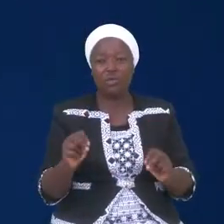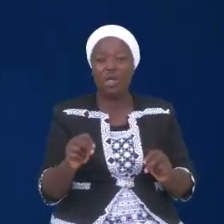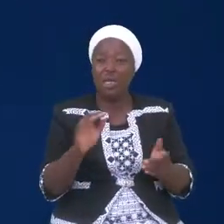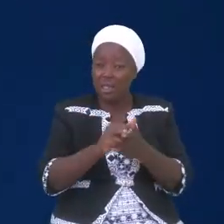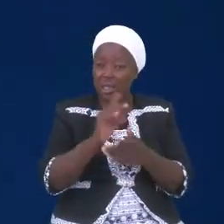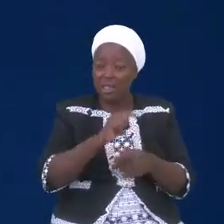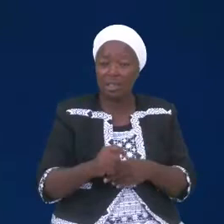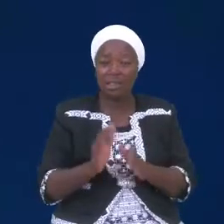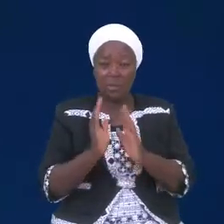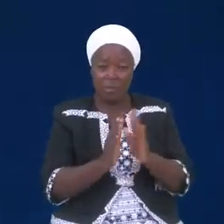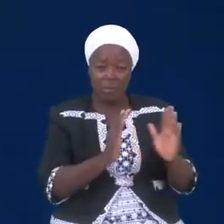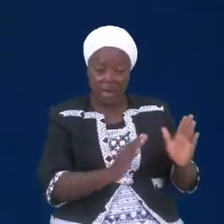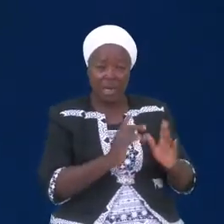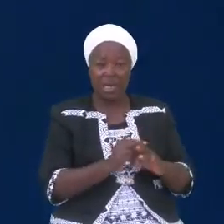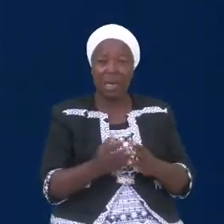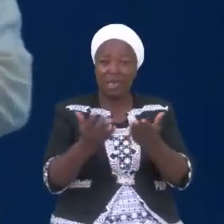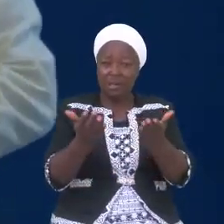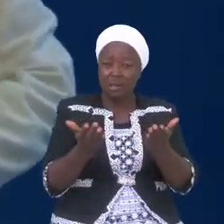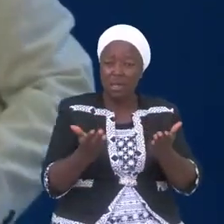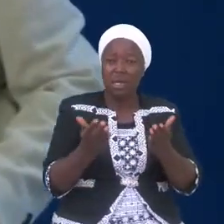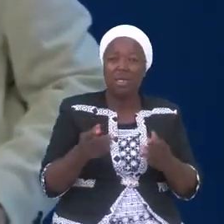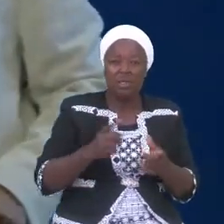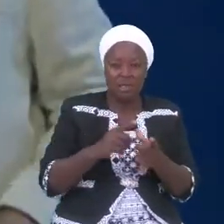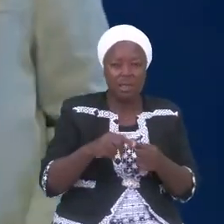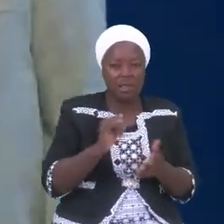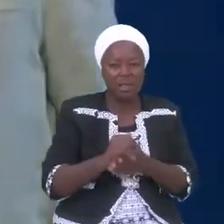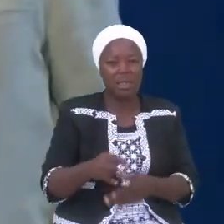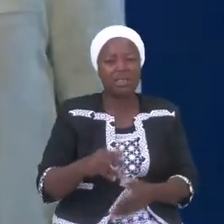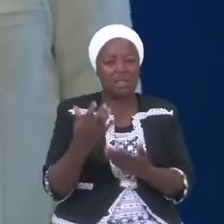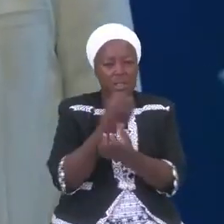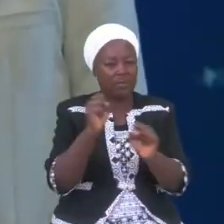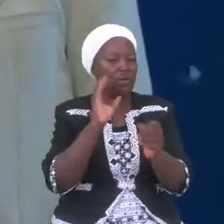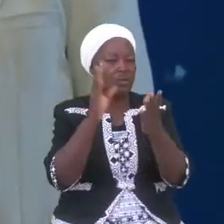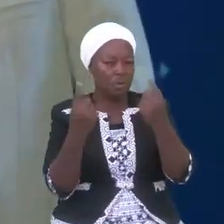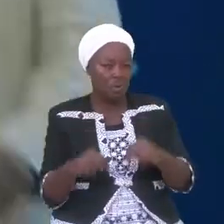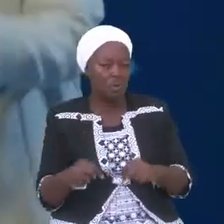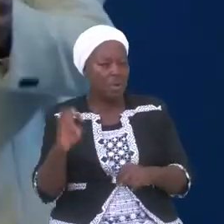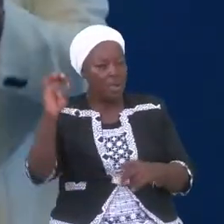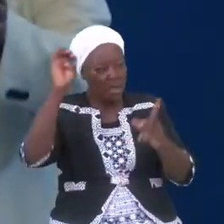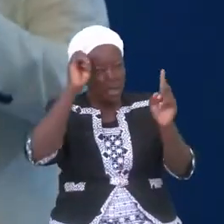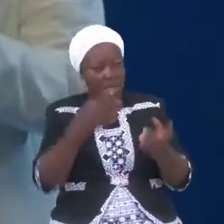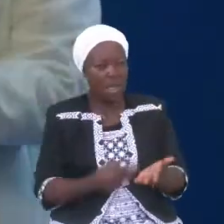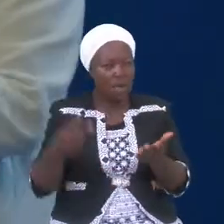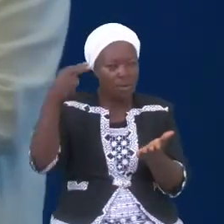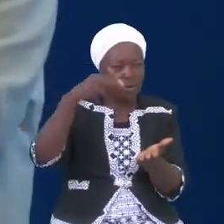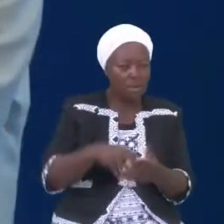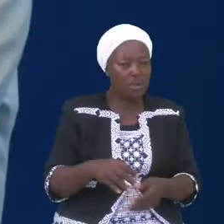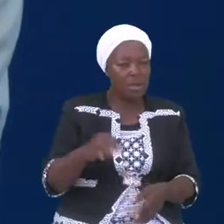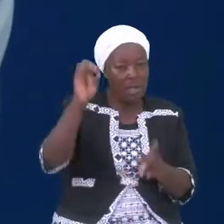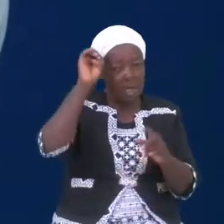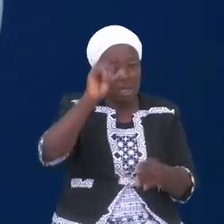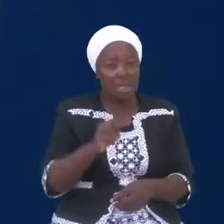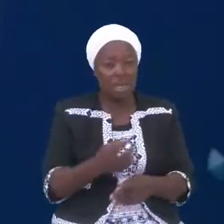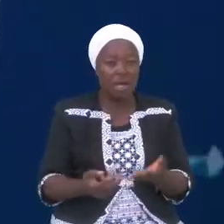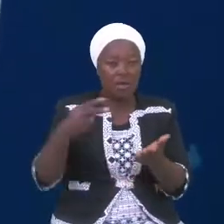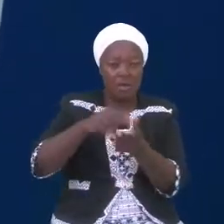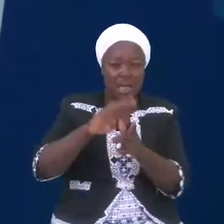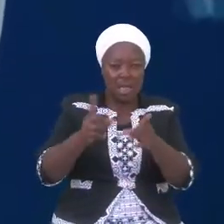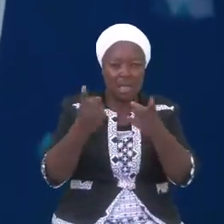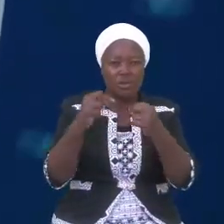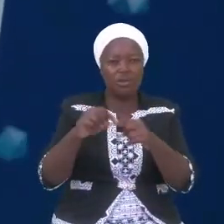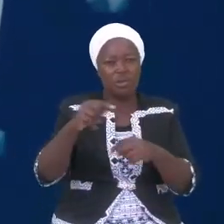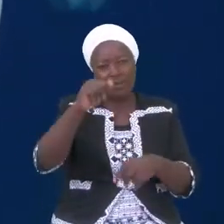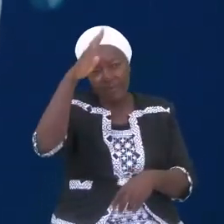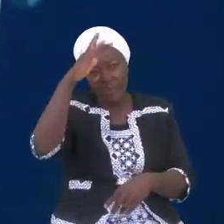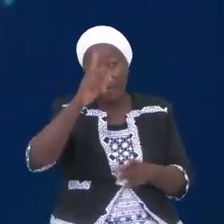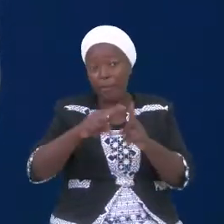will come. He arose and he came to his father. But when he was yet a great